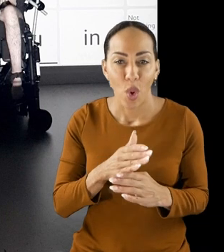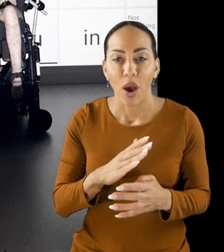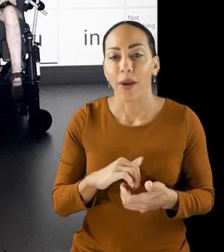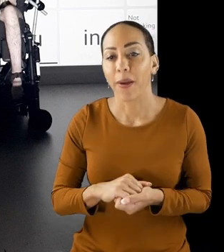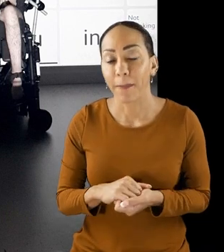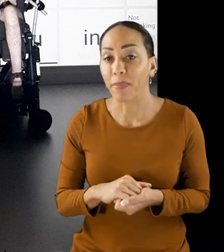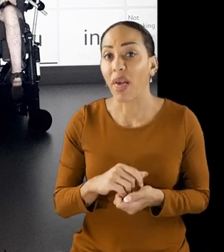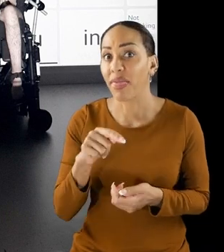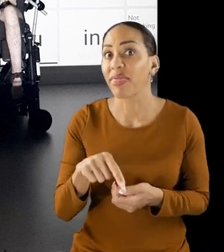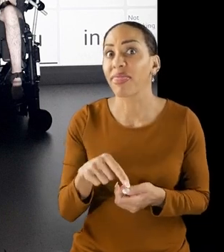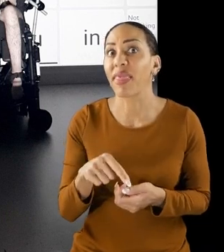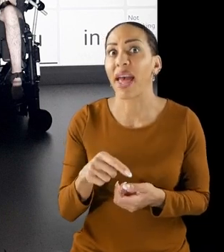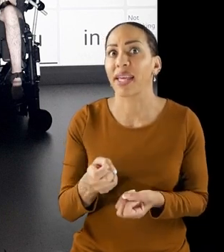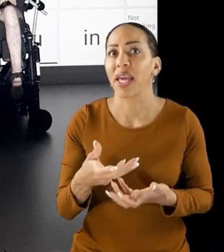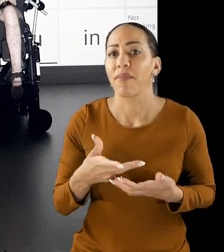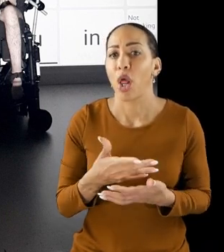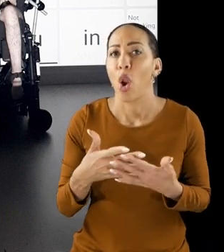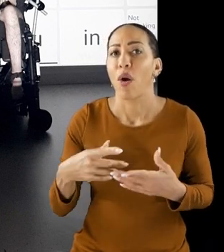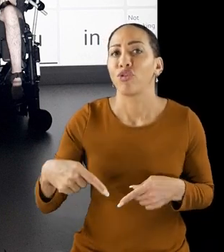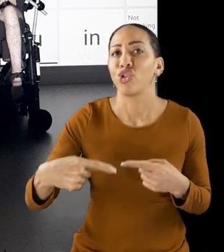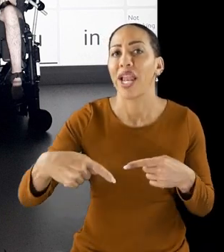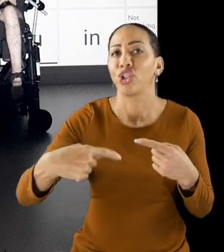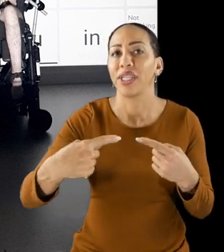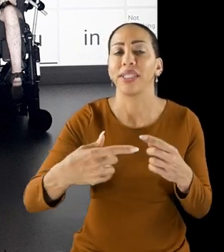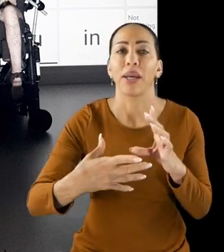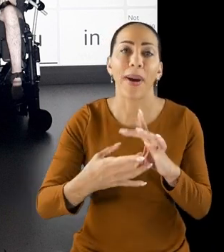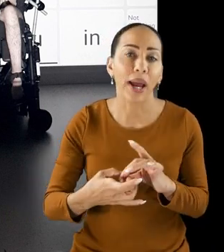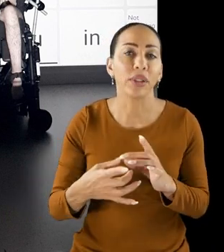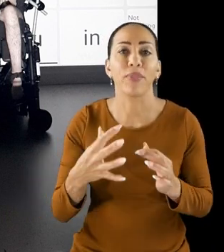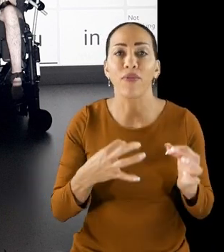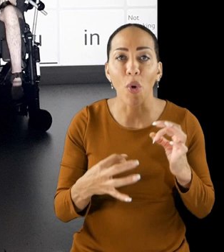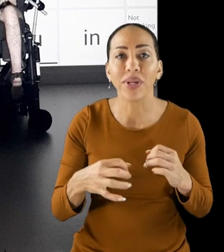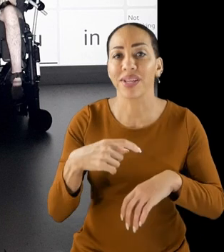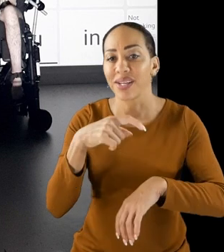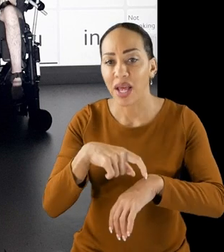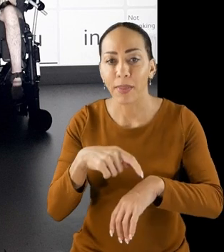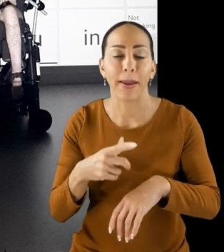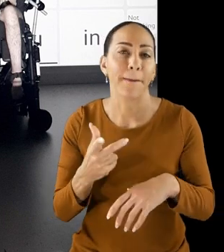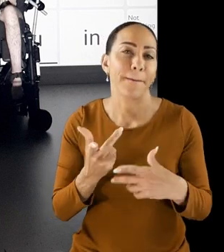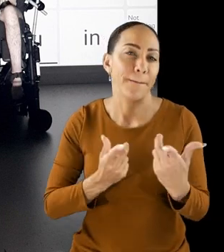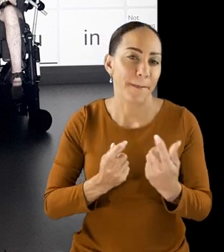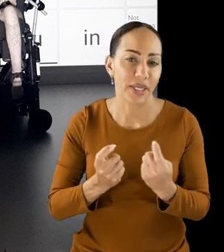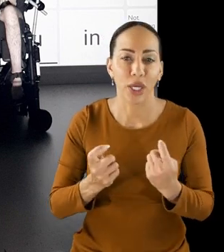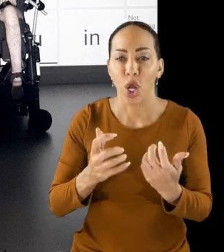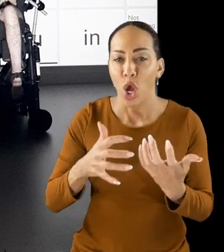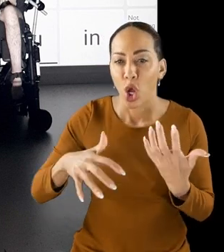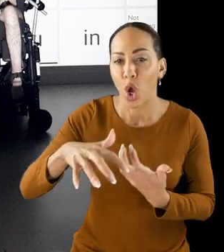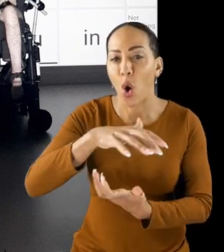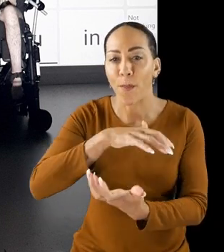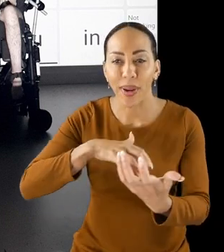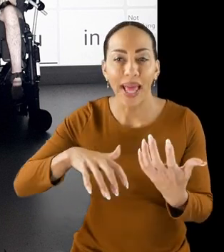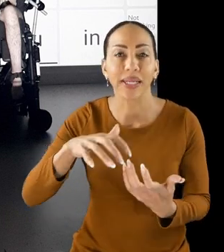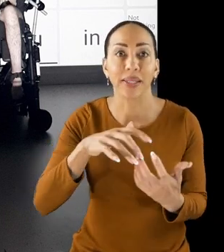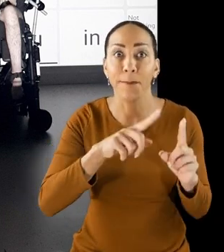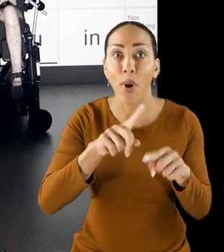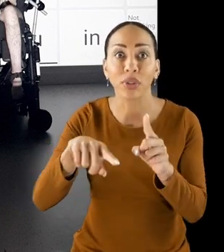That set me a lot of challenges around timing, around performance, around managing complex and multiple things